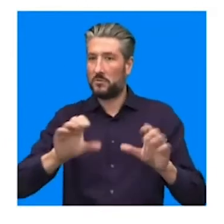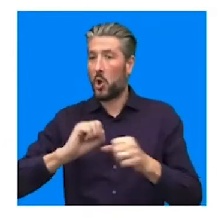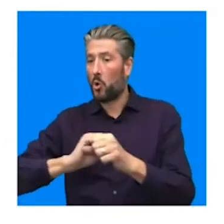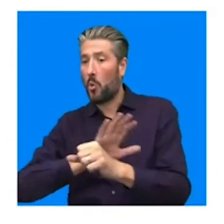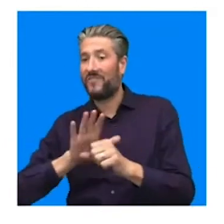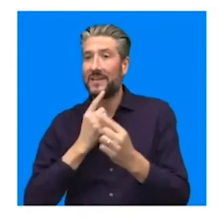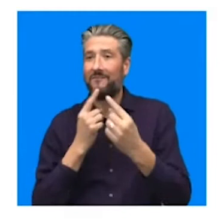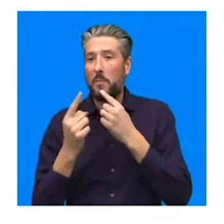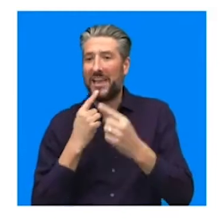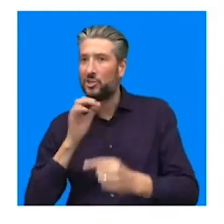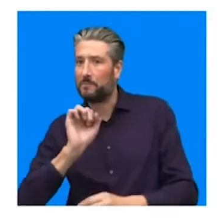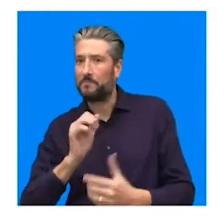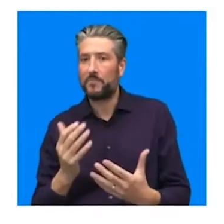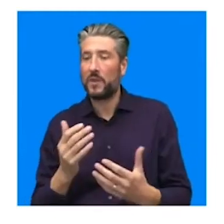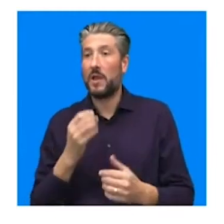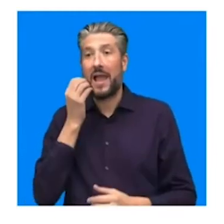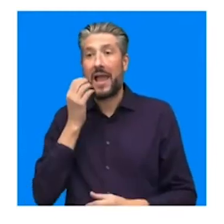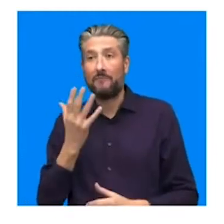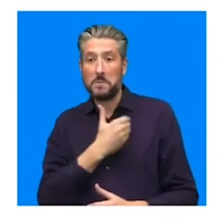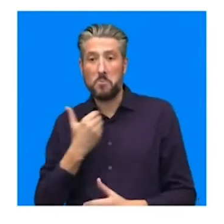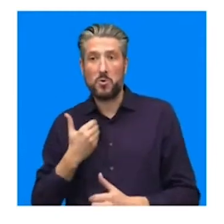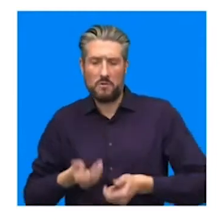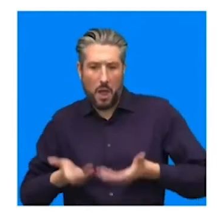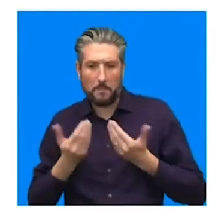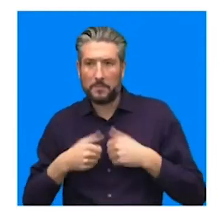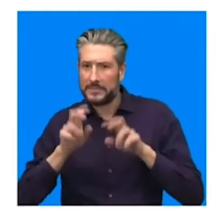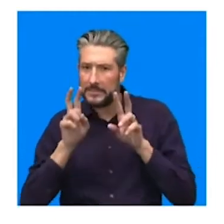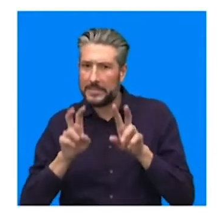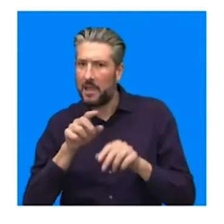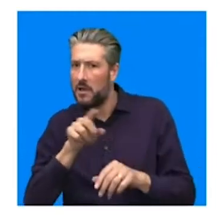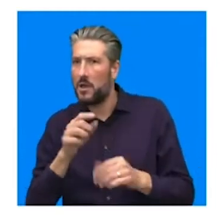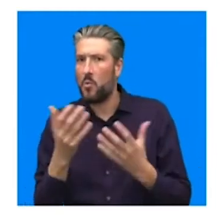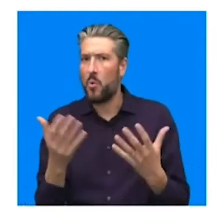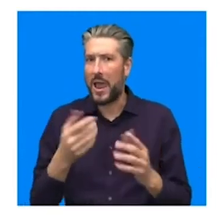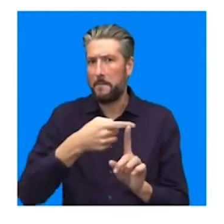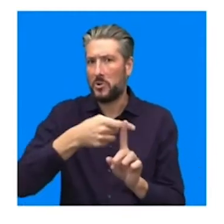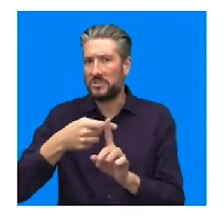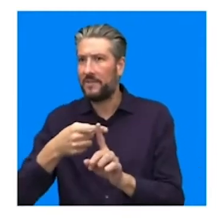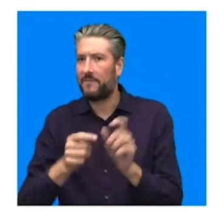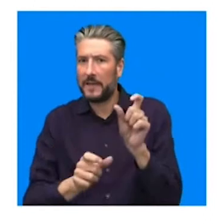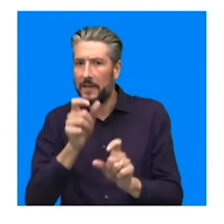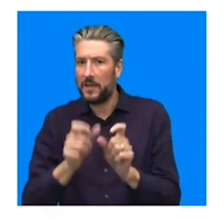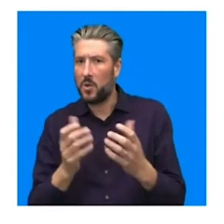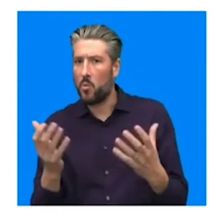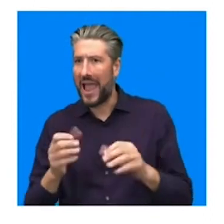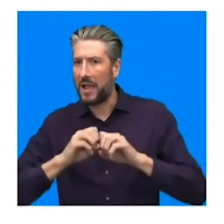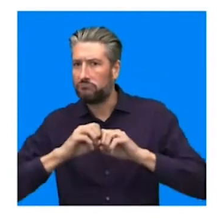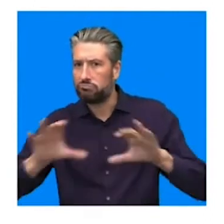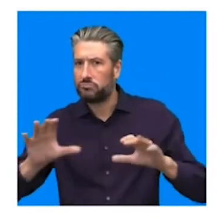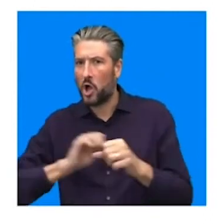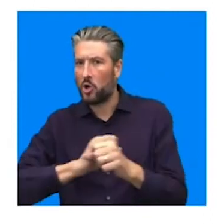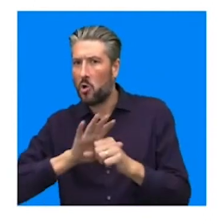check, what are the hospitalization rates, what are the positivity rates, what are the positivity rates by my ward, just my part of the city. Again,